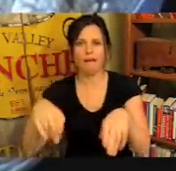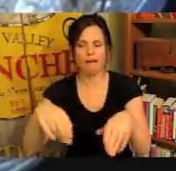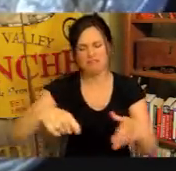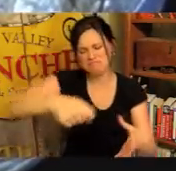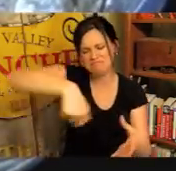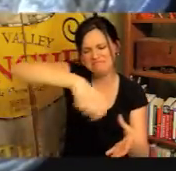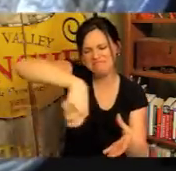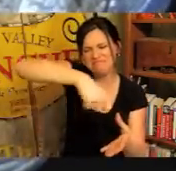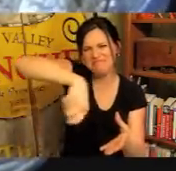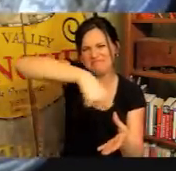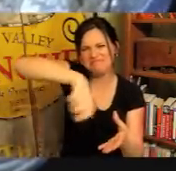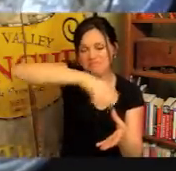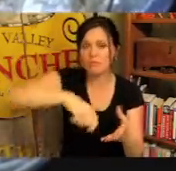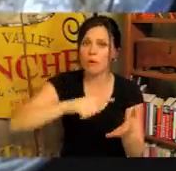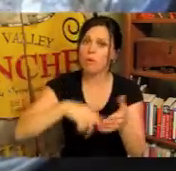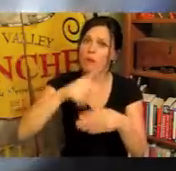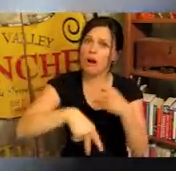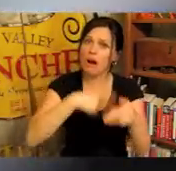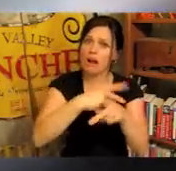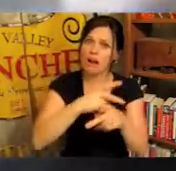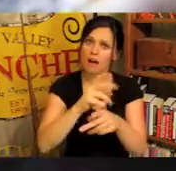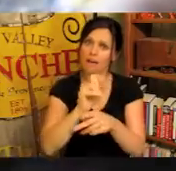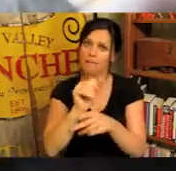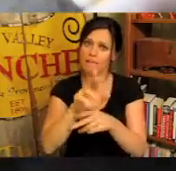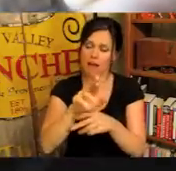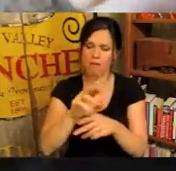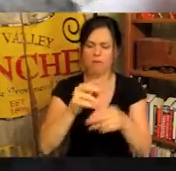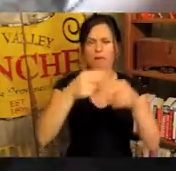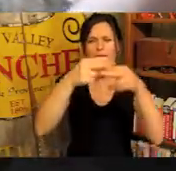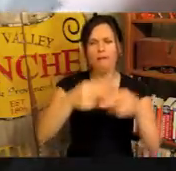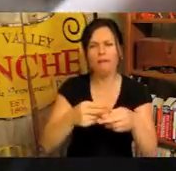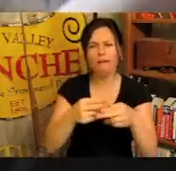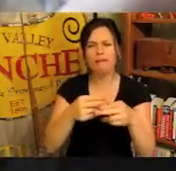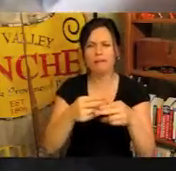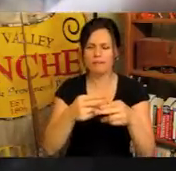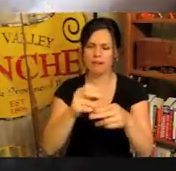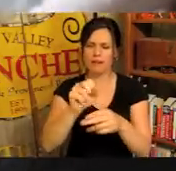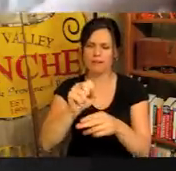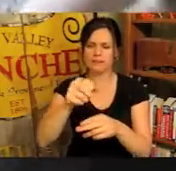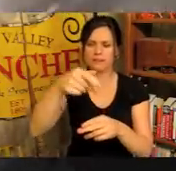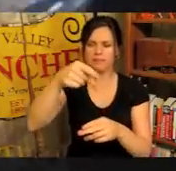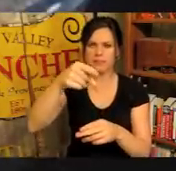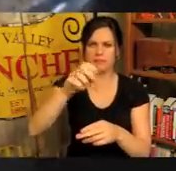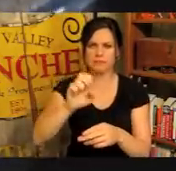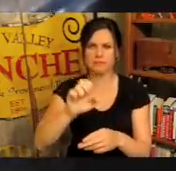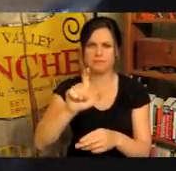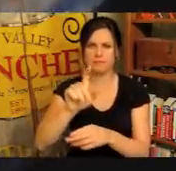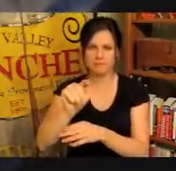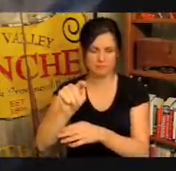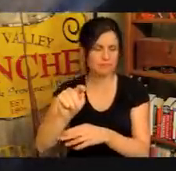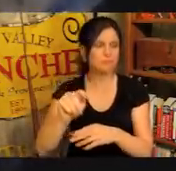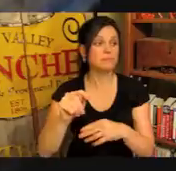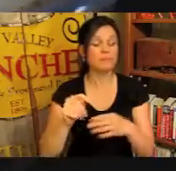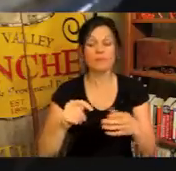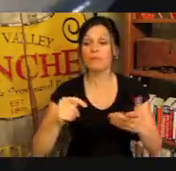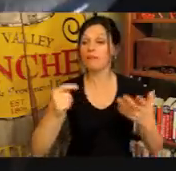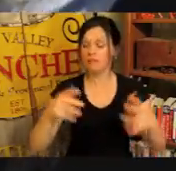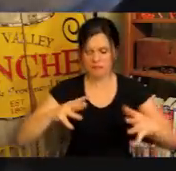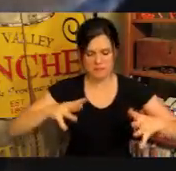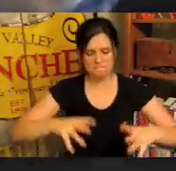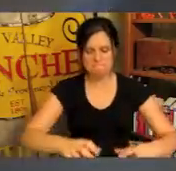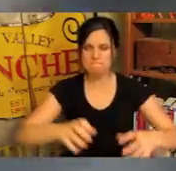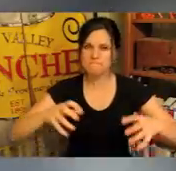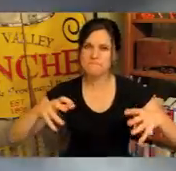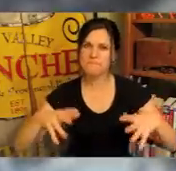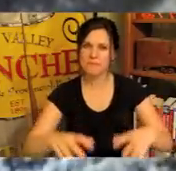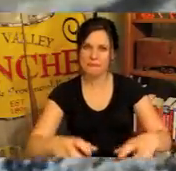together, kind of like we did with the handmade pasta video, until you get a rough ball of dough. Now from there, get your hands in there, take it in